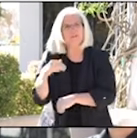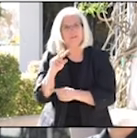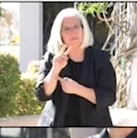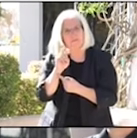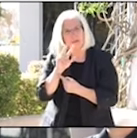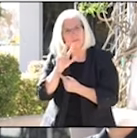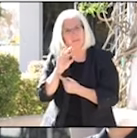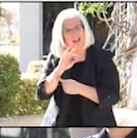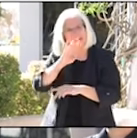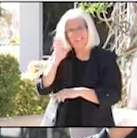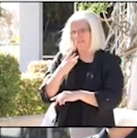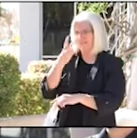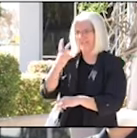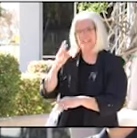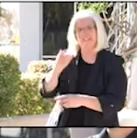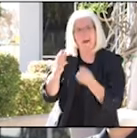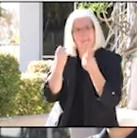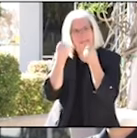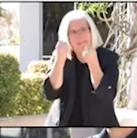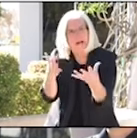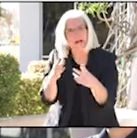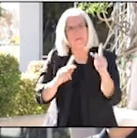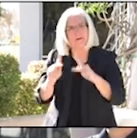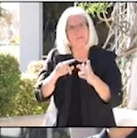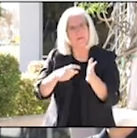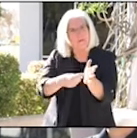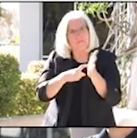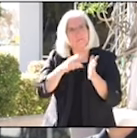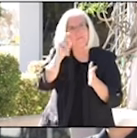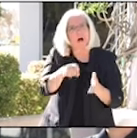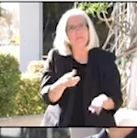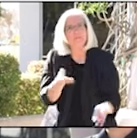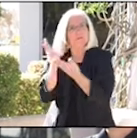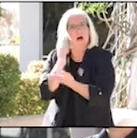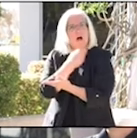requiring hospitalization ever in the pandemic to date.